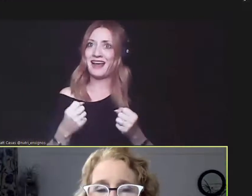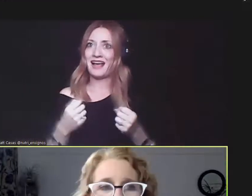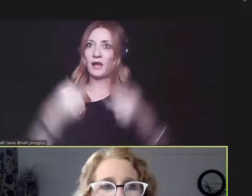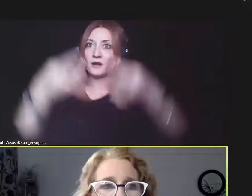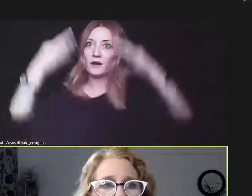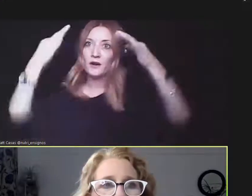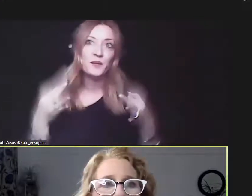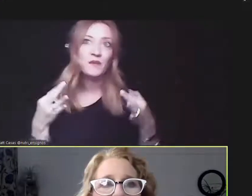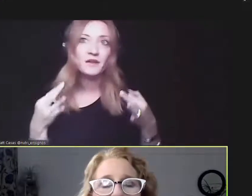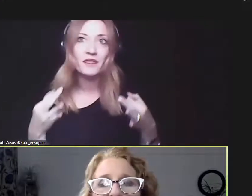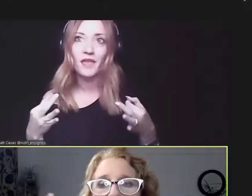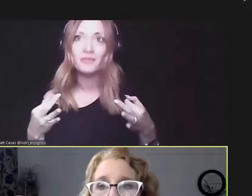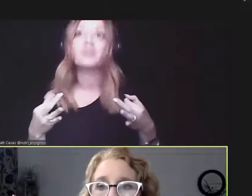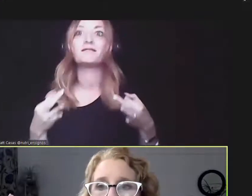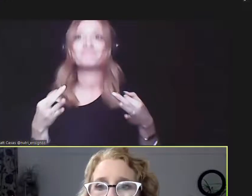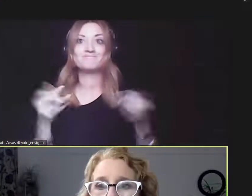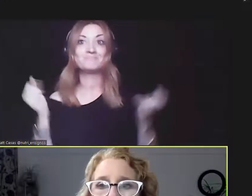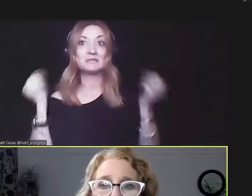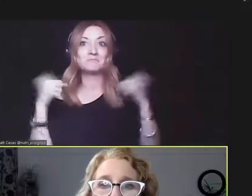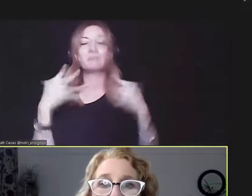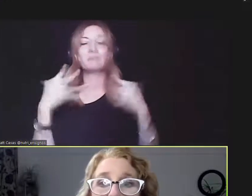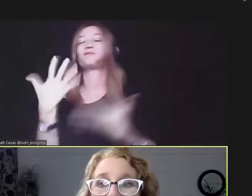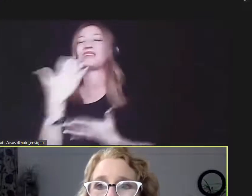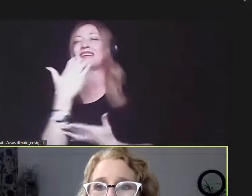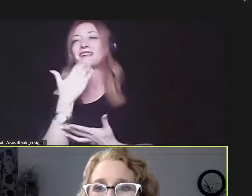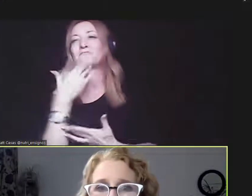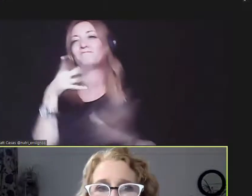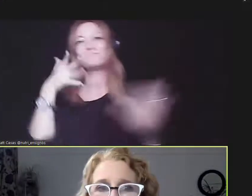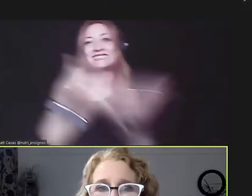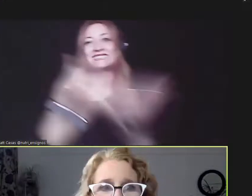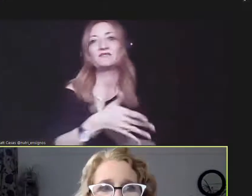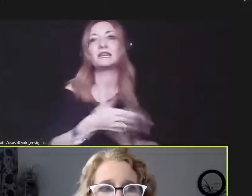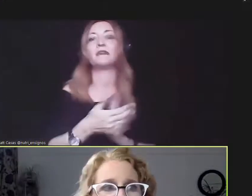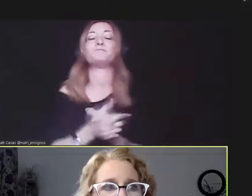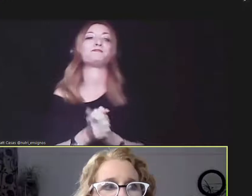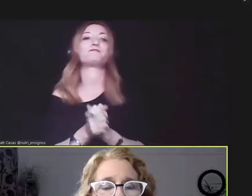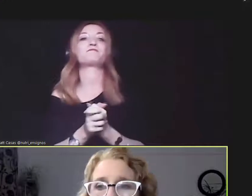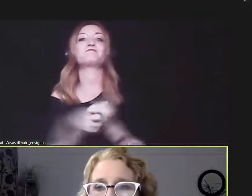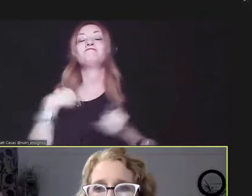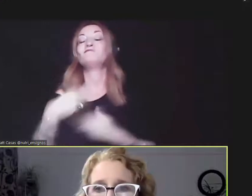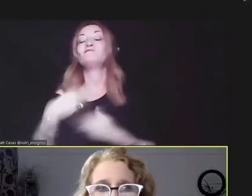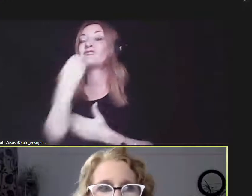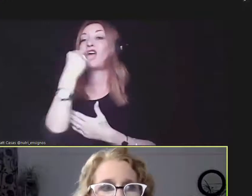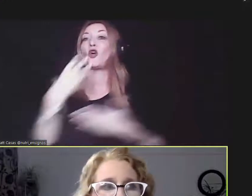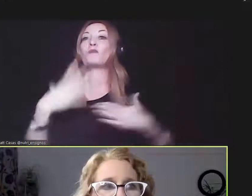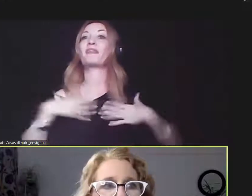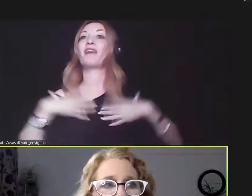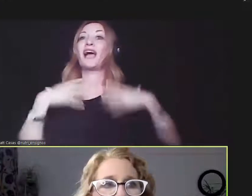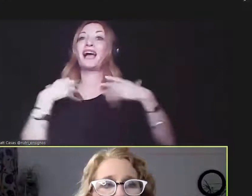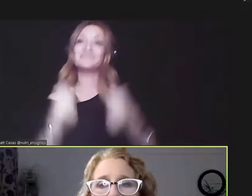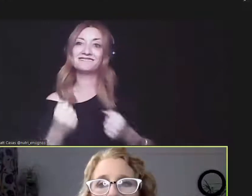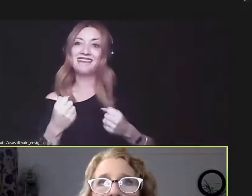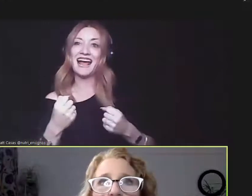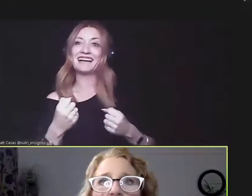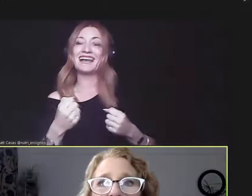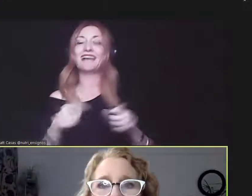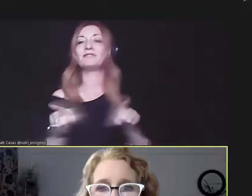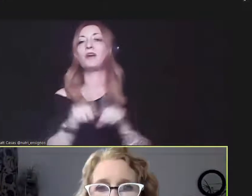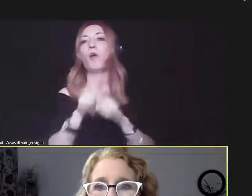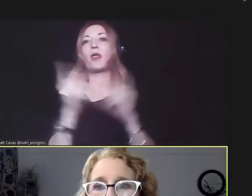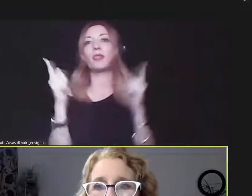intervention, okay, that's designed to eliminate toxins from the body. So